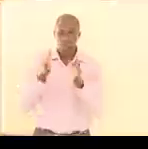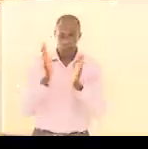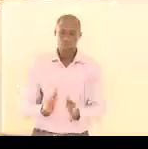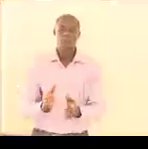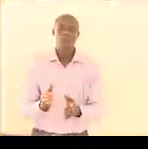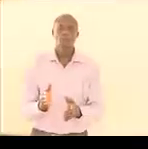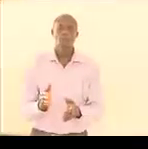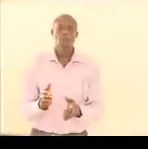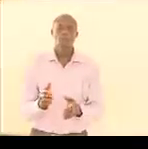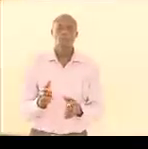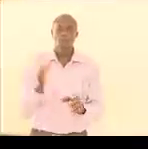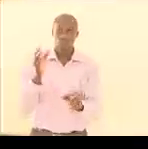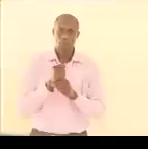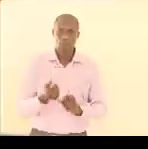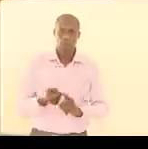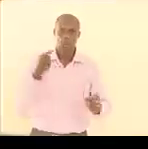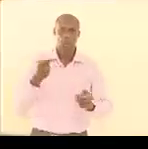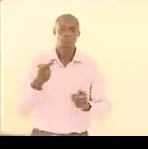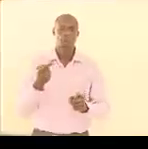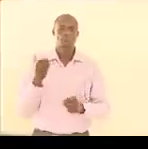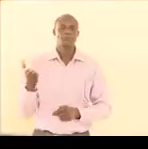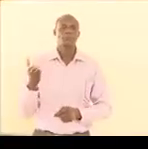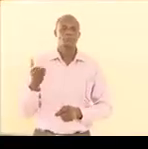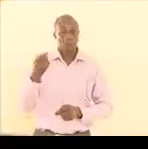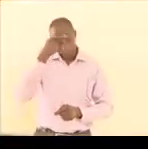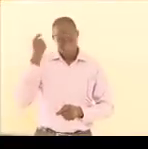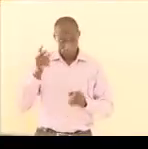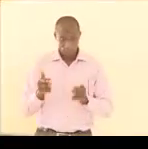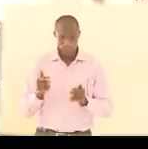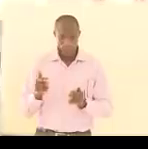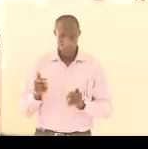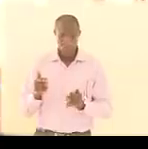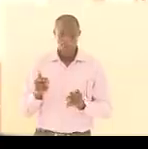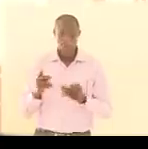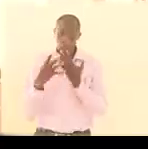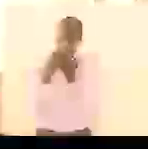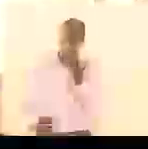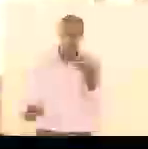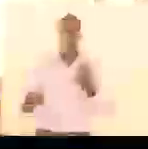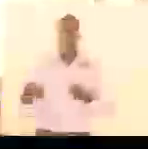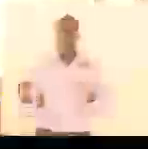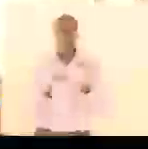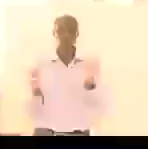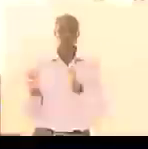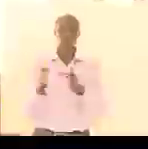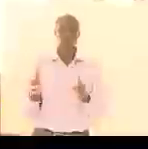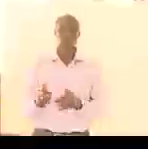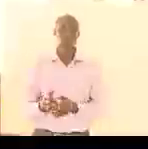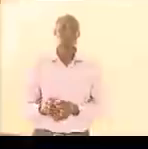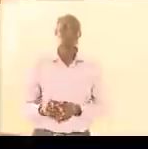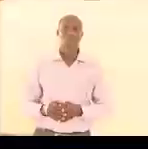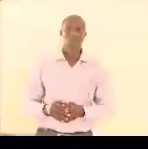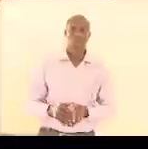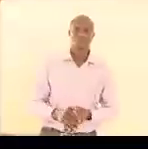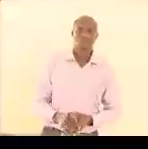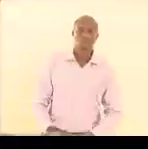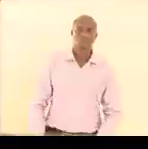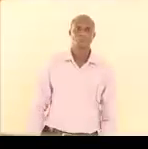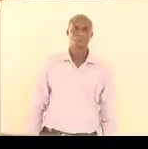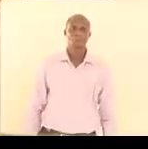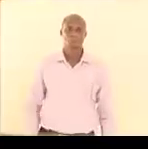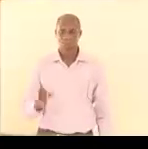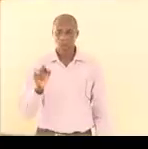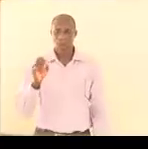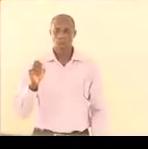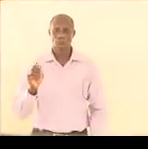word Christian is derived from the fact that people, they have to imitate Jesus' behavior. They lived like Jesus.